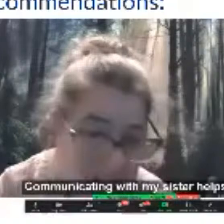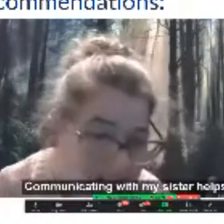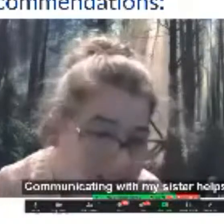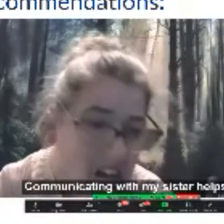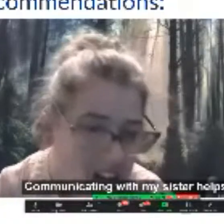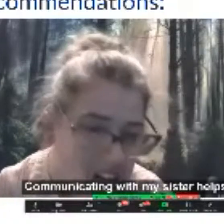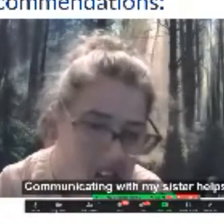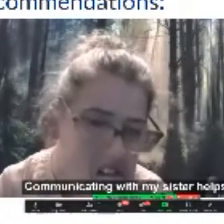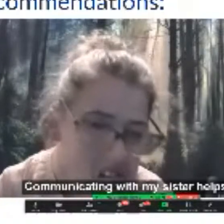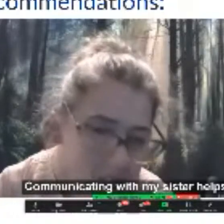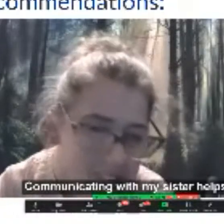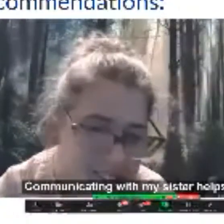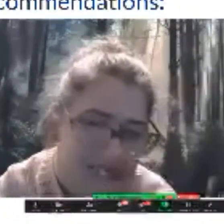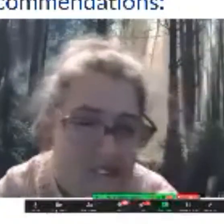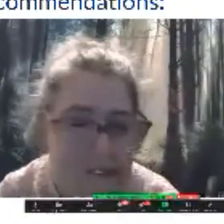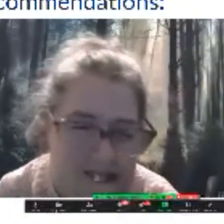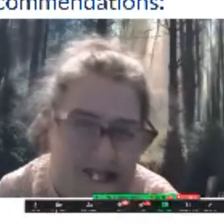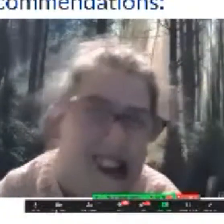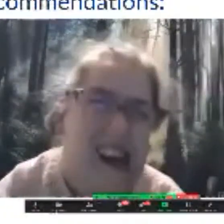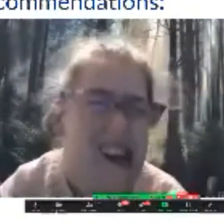Communicating with my sister helps.